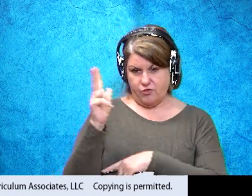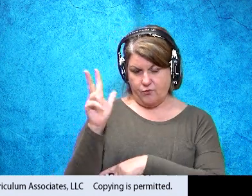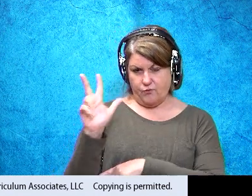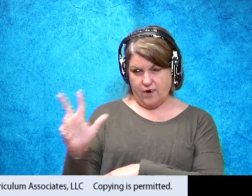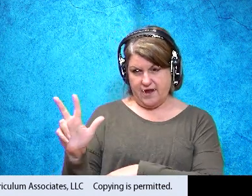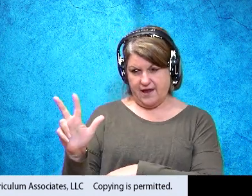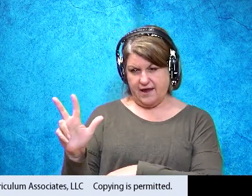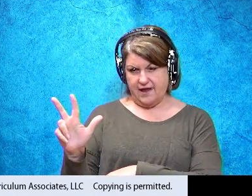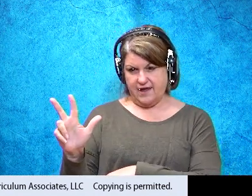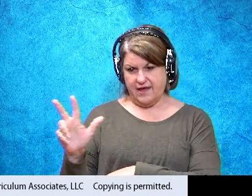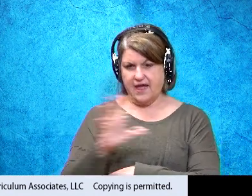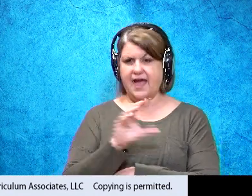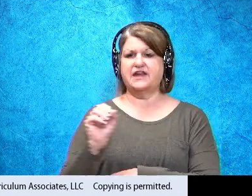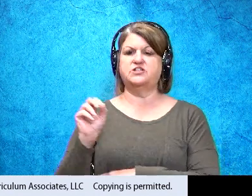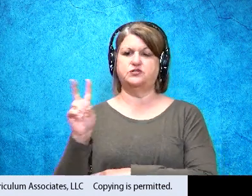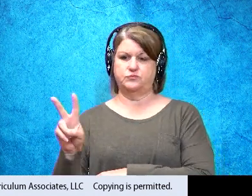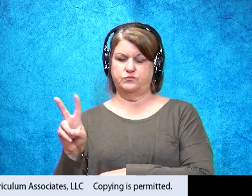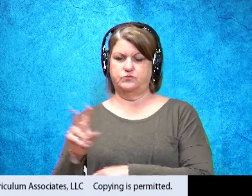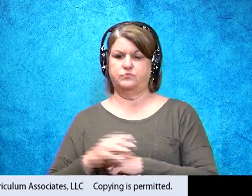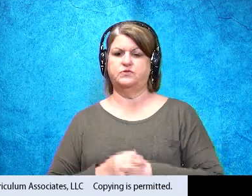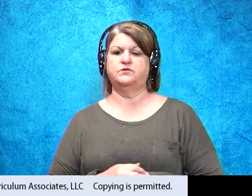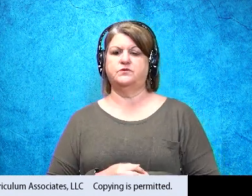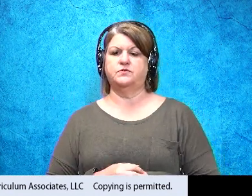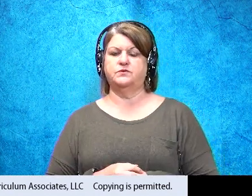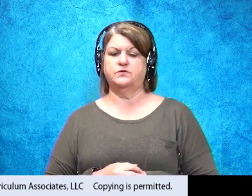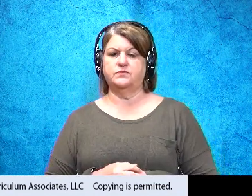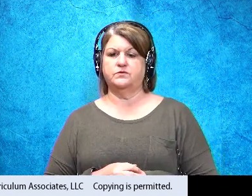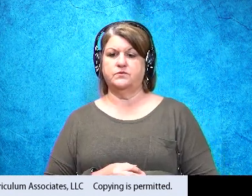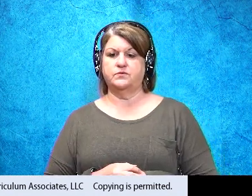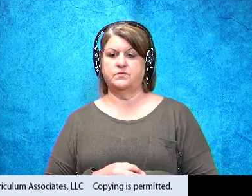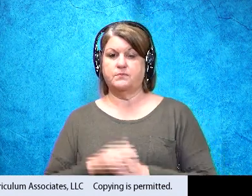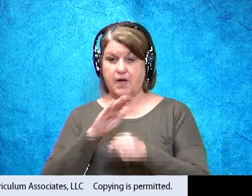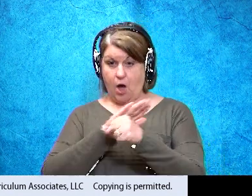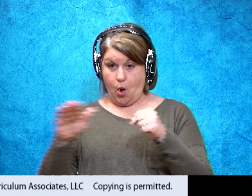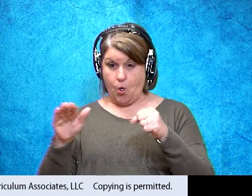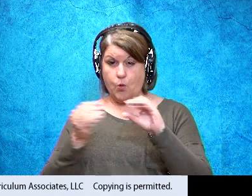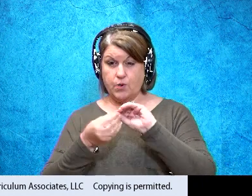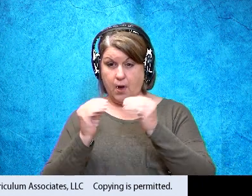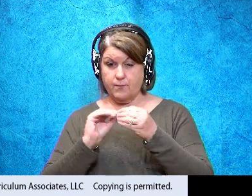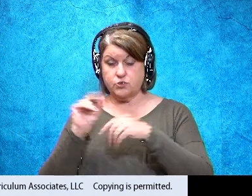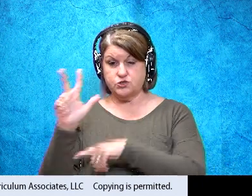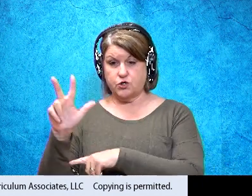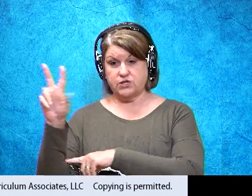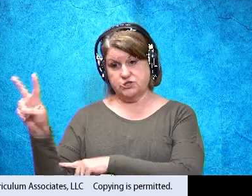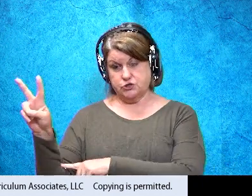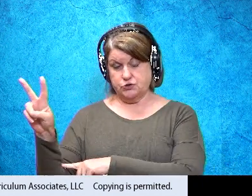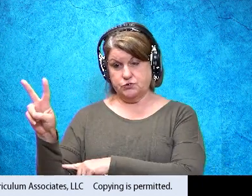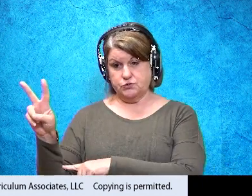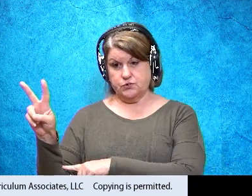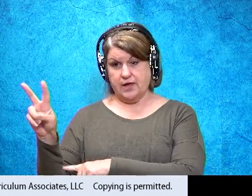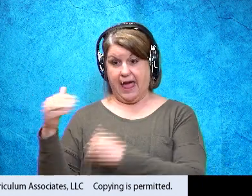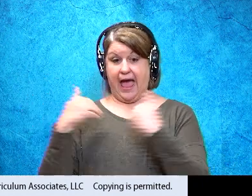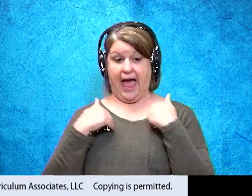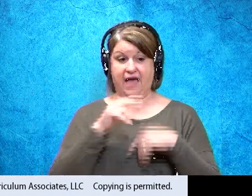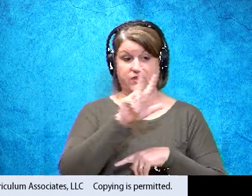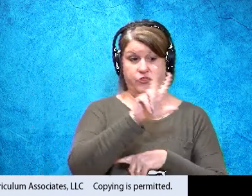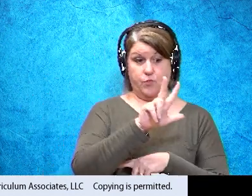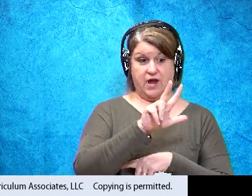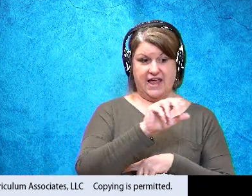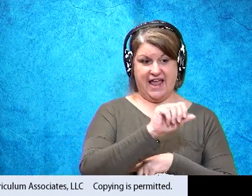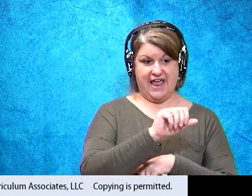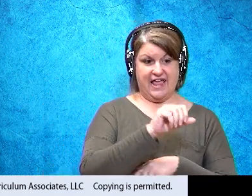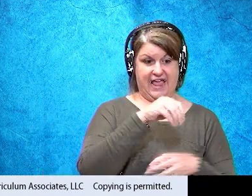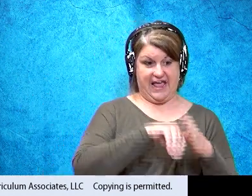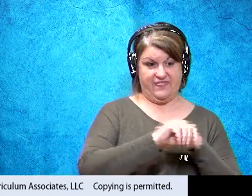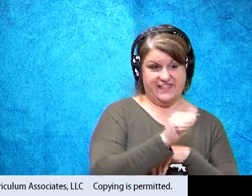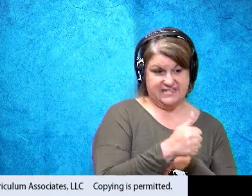and a 2. So my whole number is 32. I have a 3 in the tens place and a 2